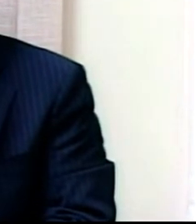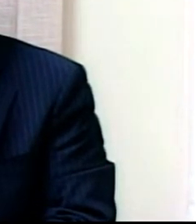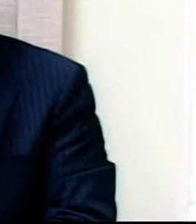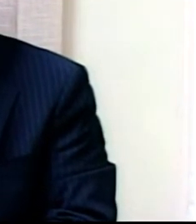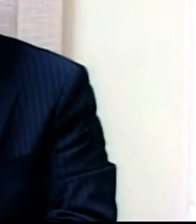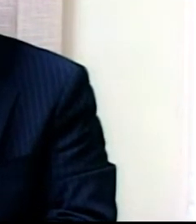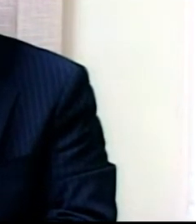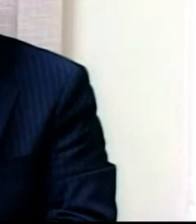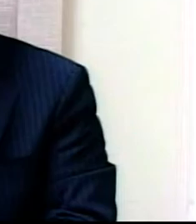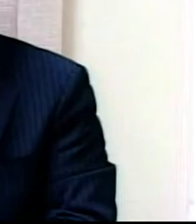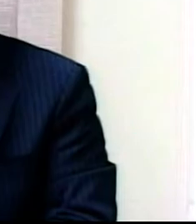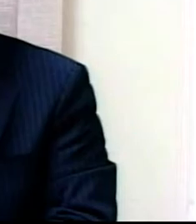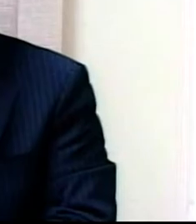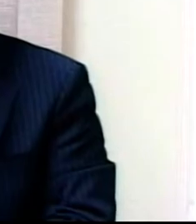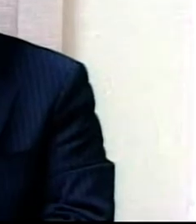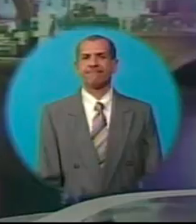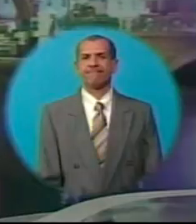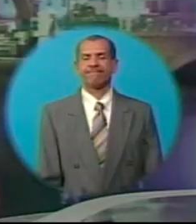need to fully support that.